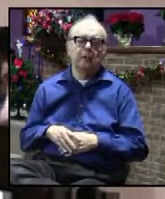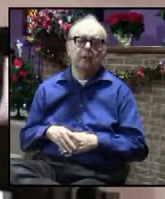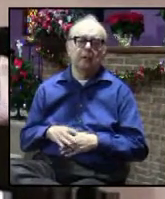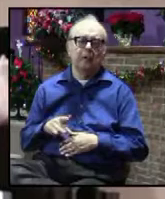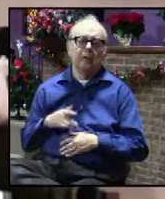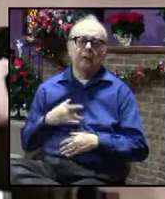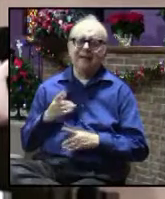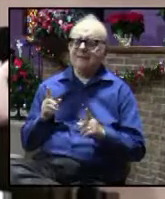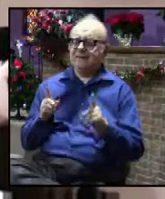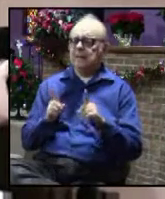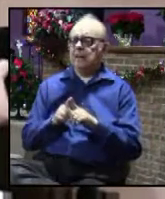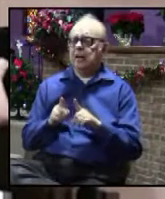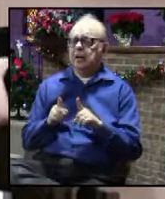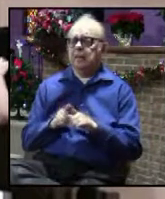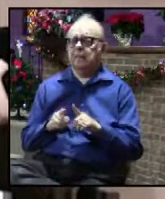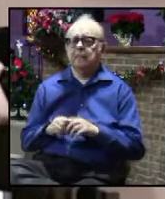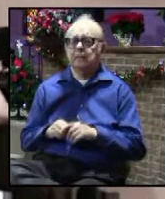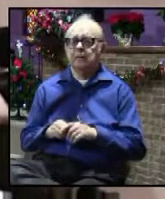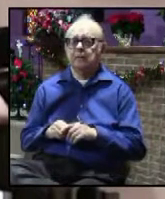you're going to feel like,